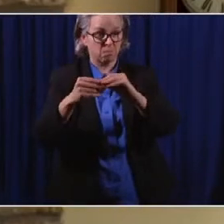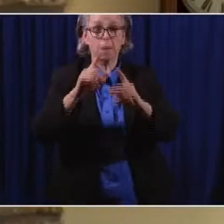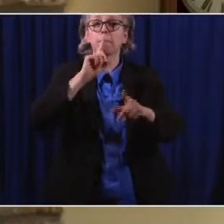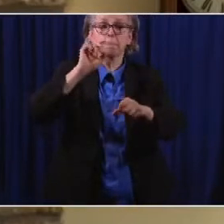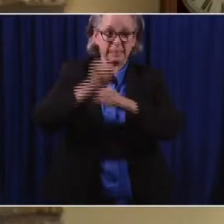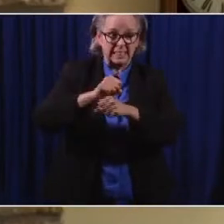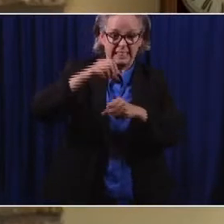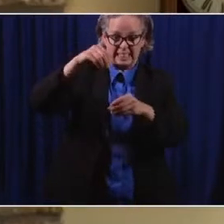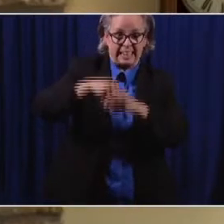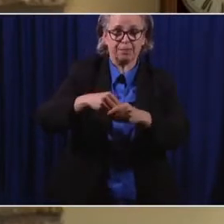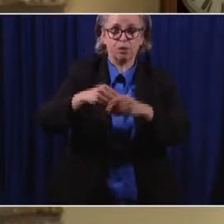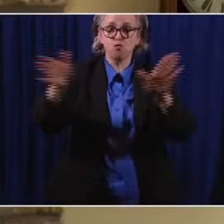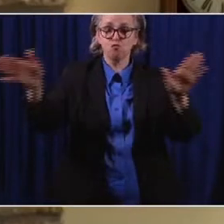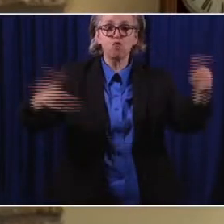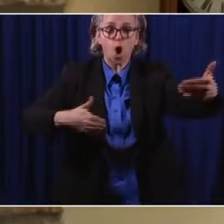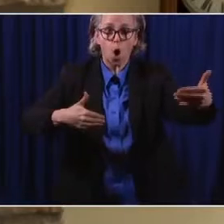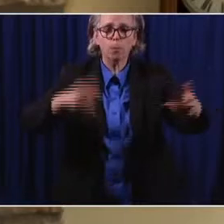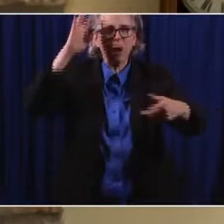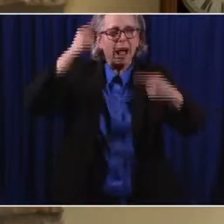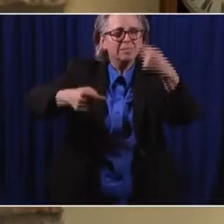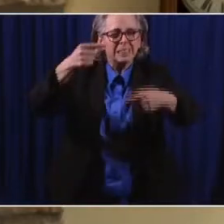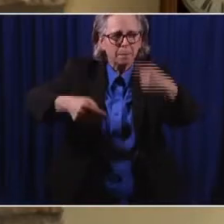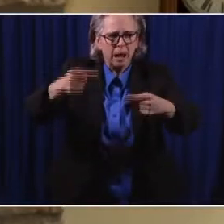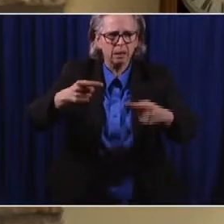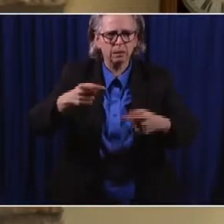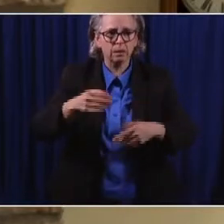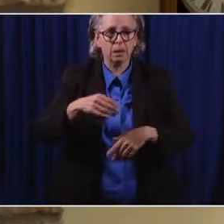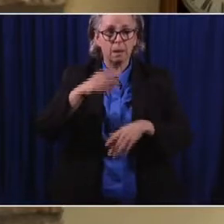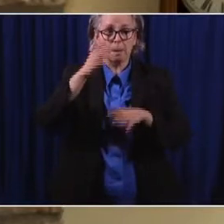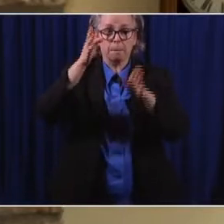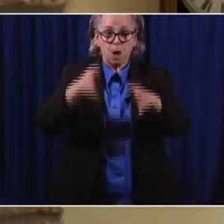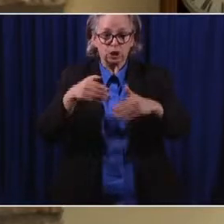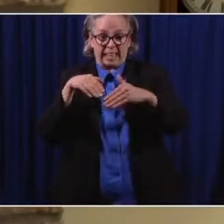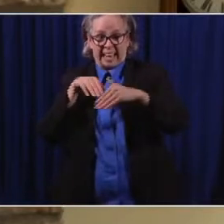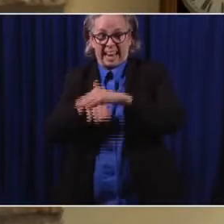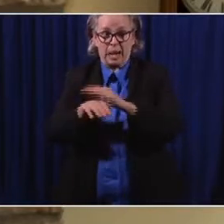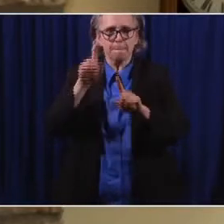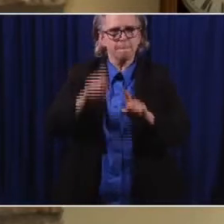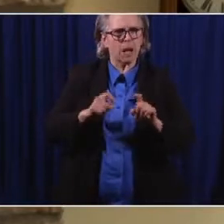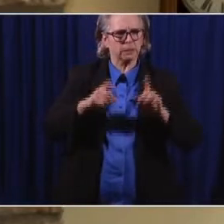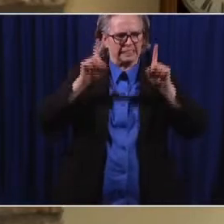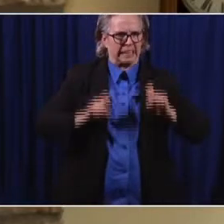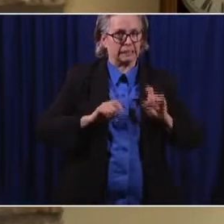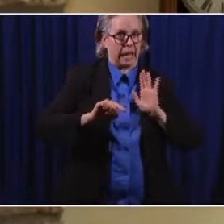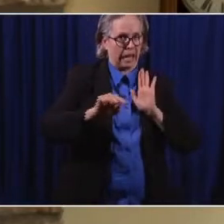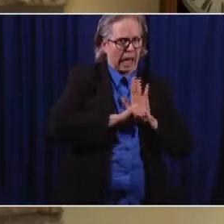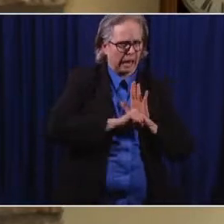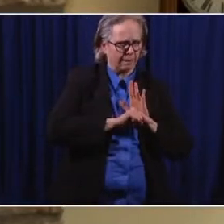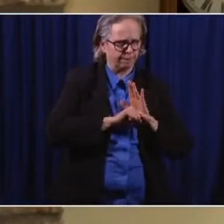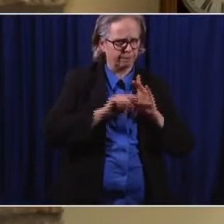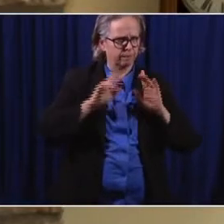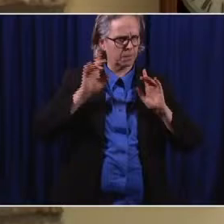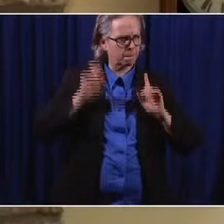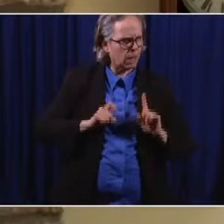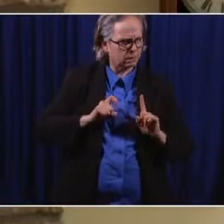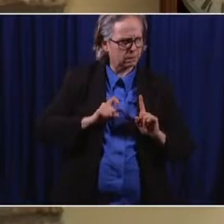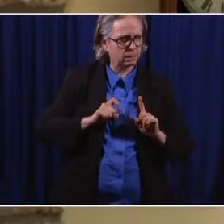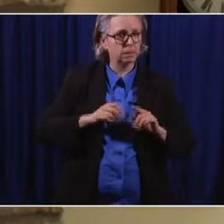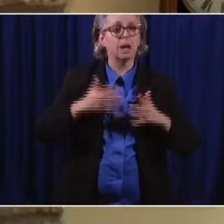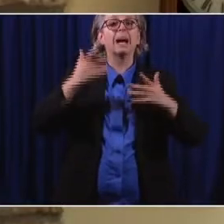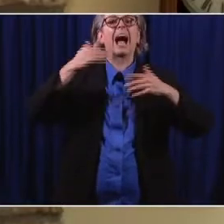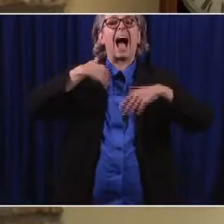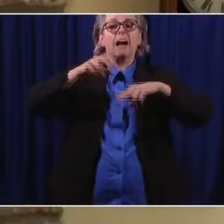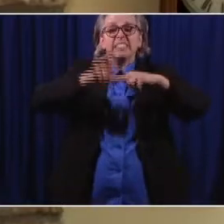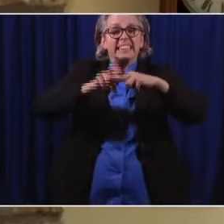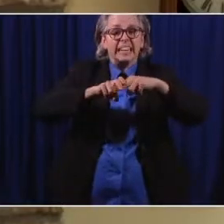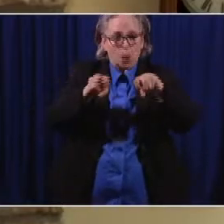everyone had tested negative. They had people spaced out. I was not in the room. But he felt that the